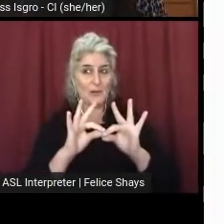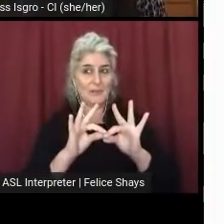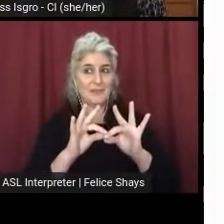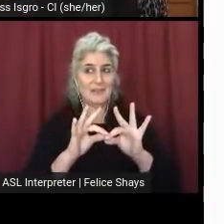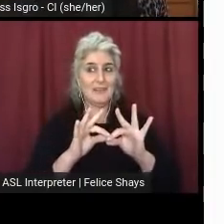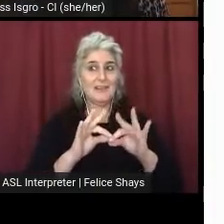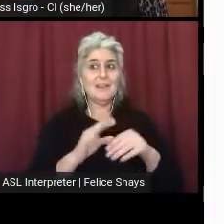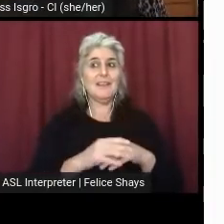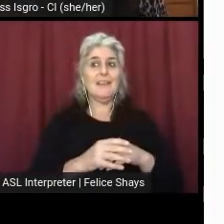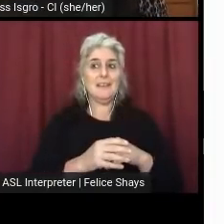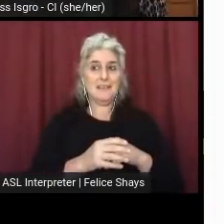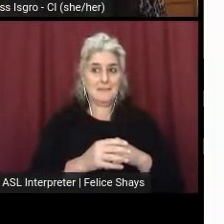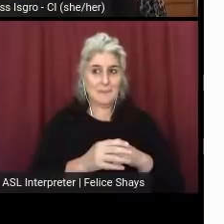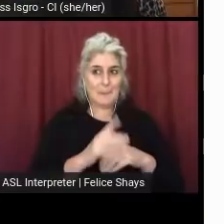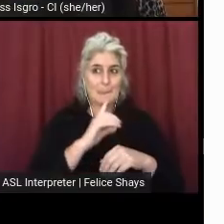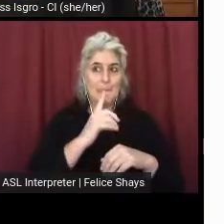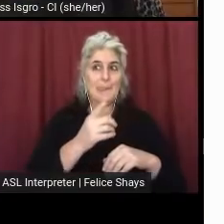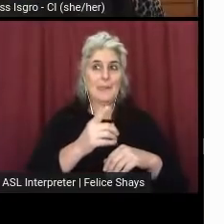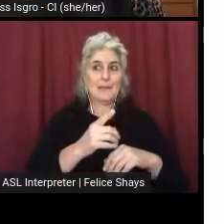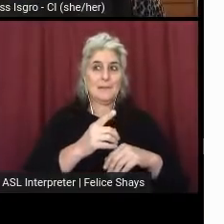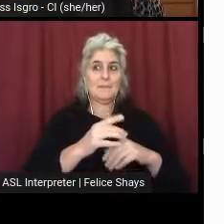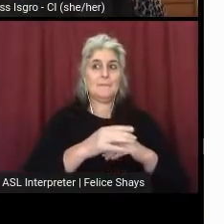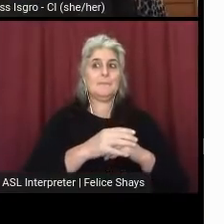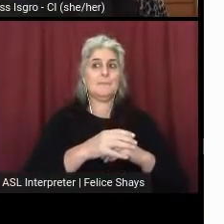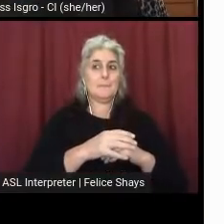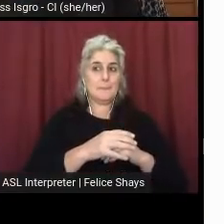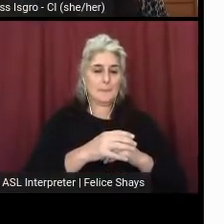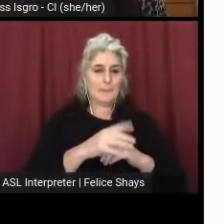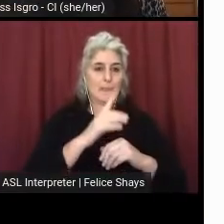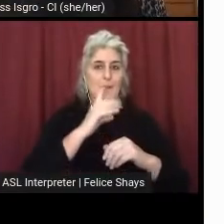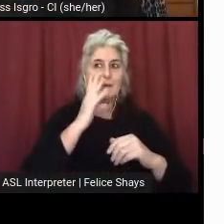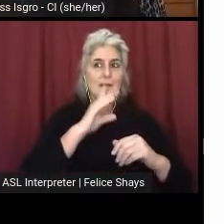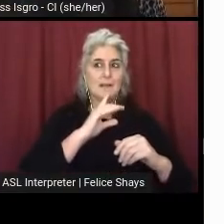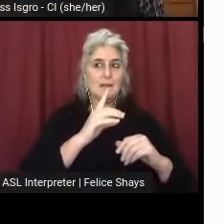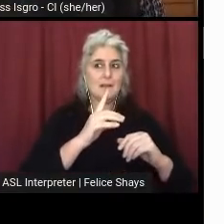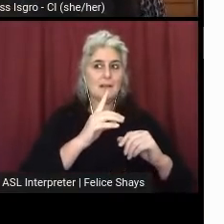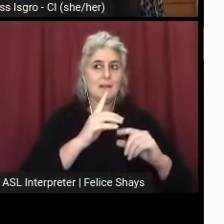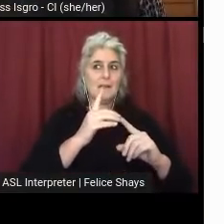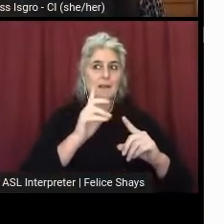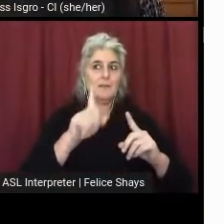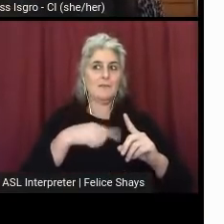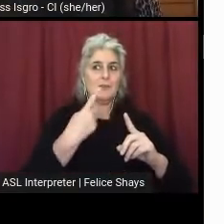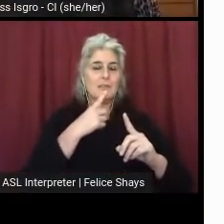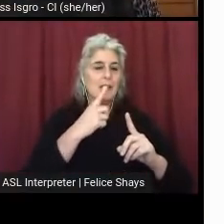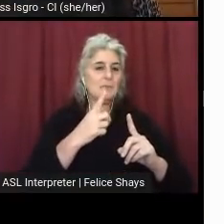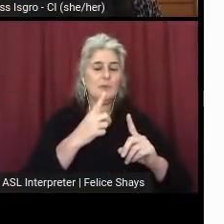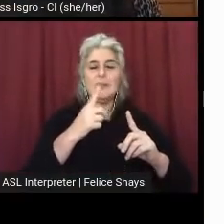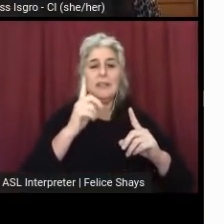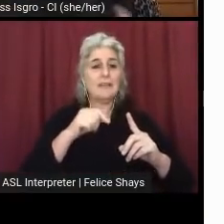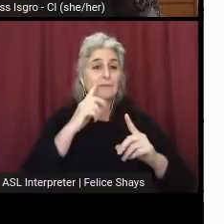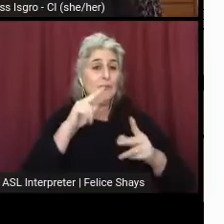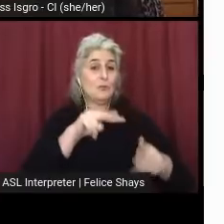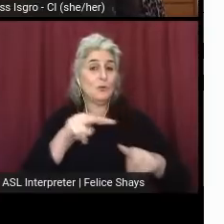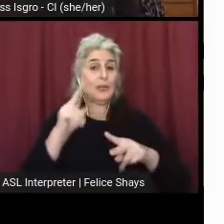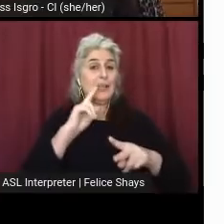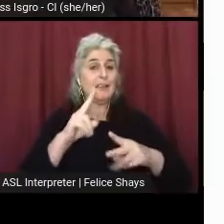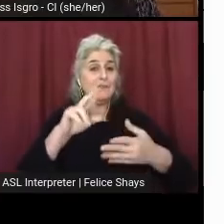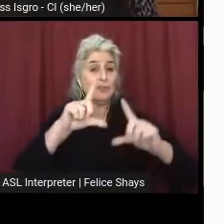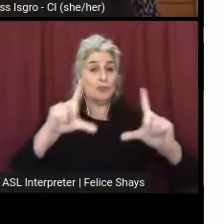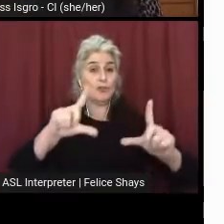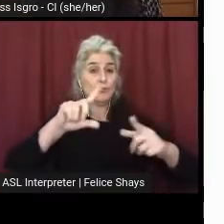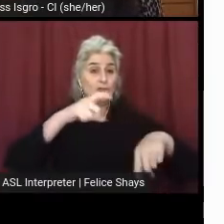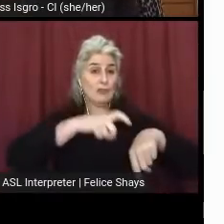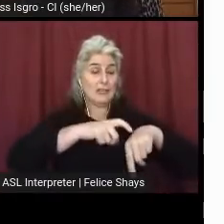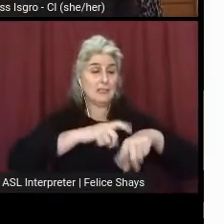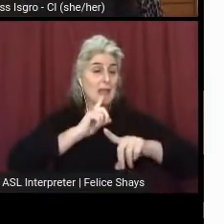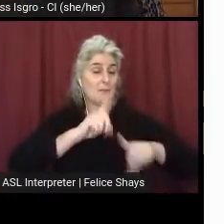reasons. First and foremost, time spent online has only increased this year. If you're anything like me, your screen time report looks vastly different now than